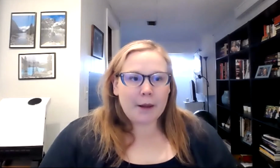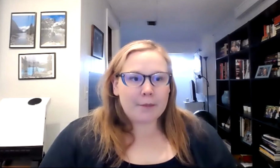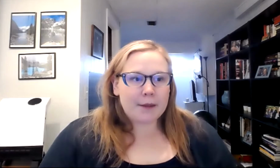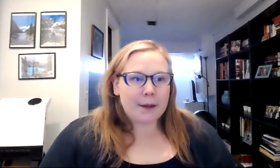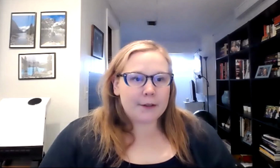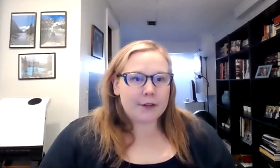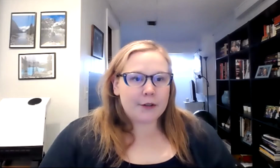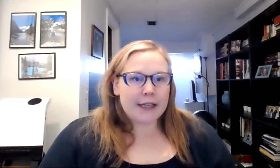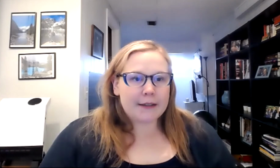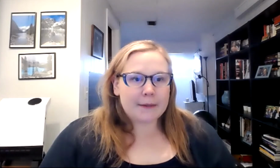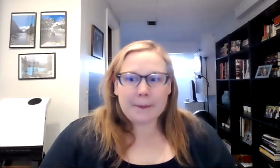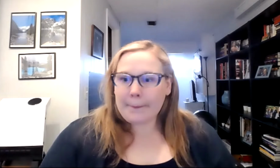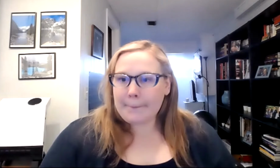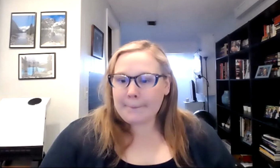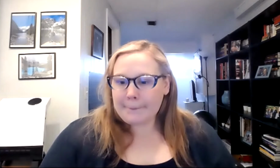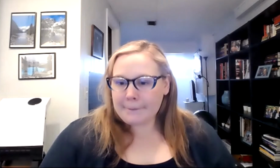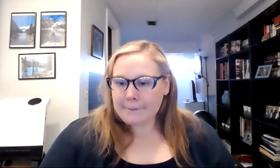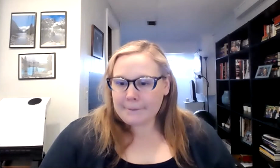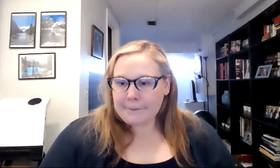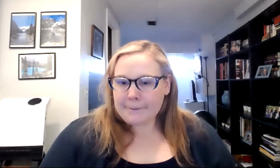It should have popped up on your screen.